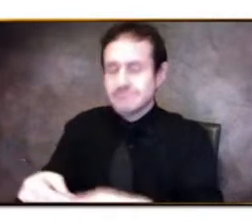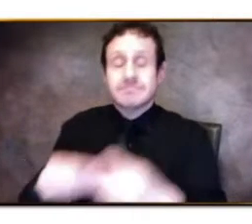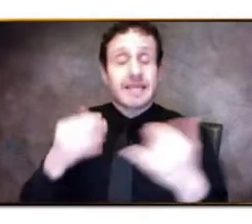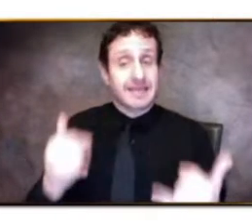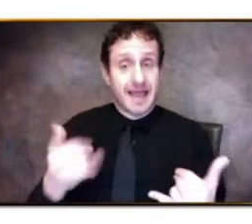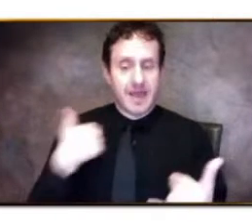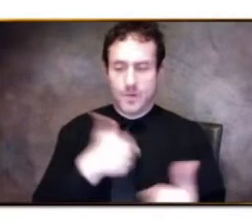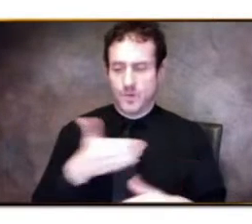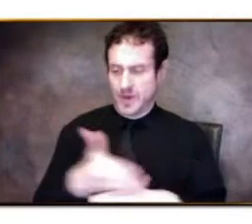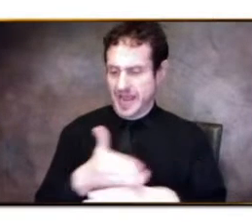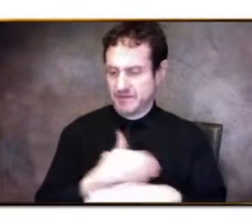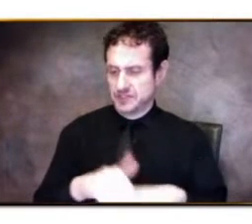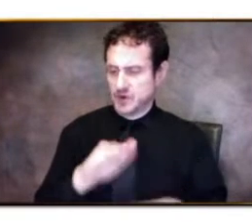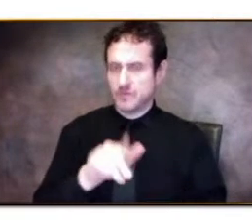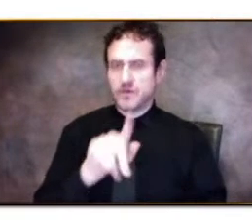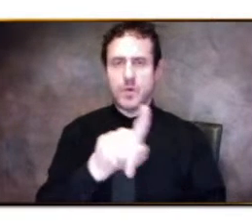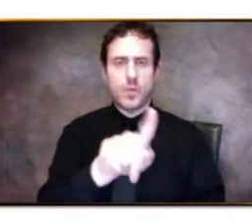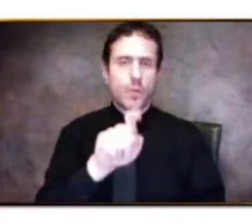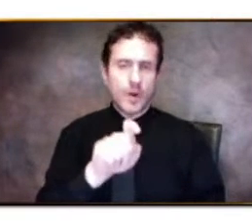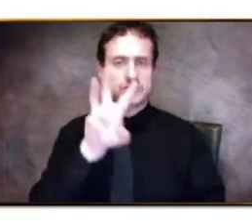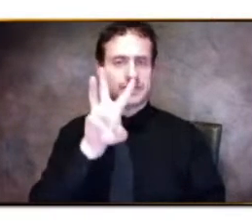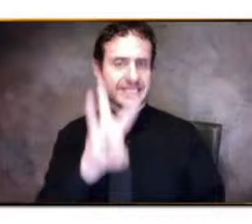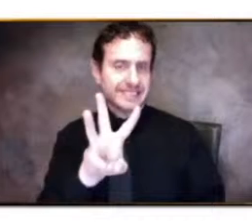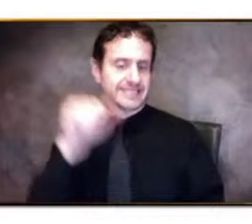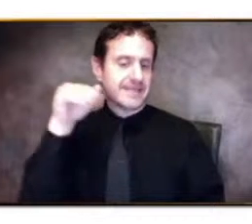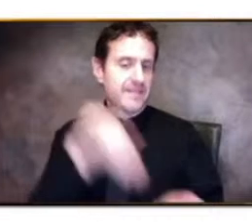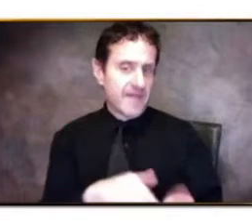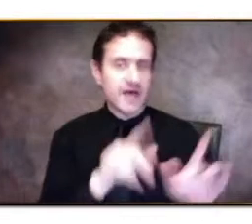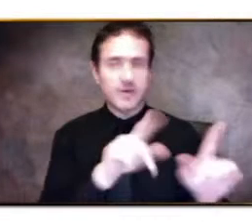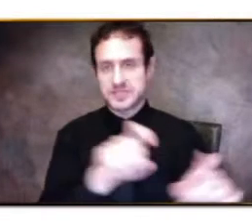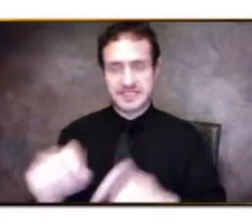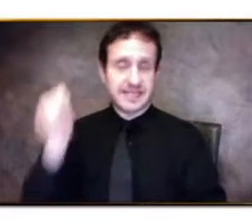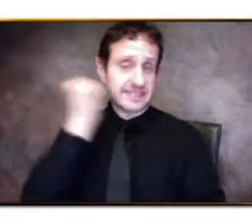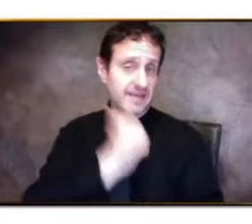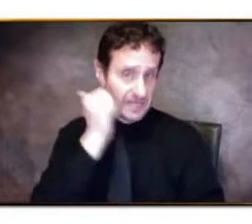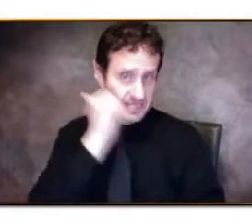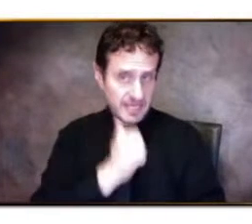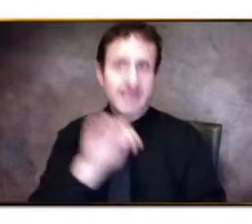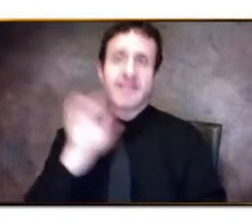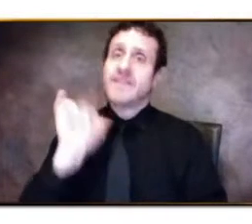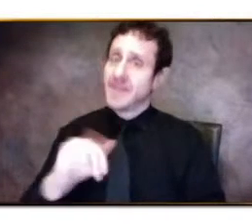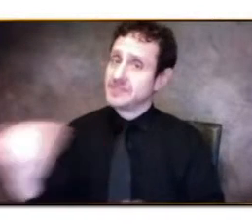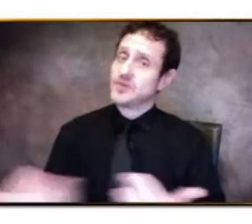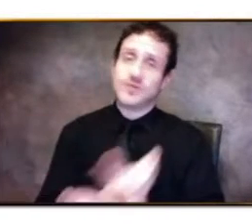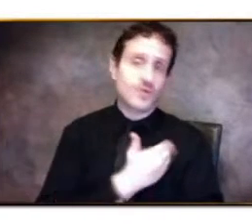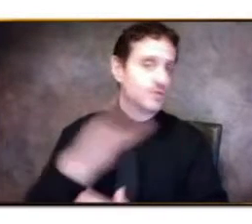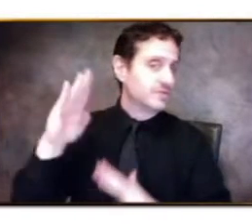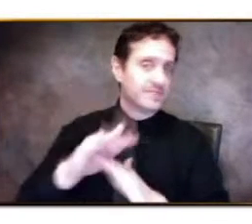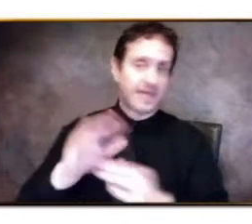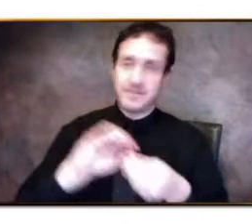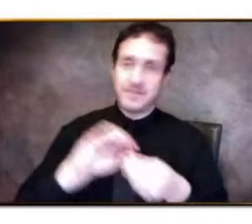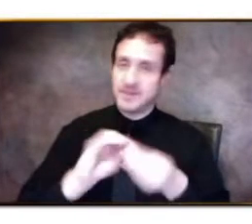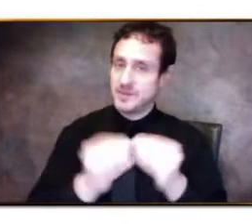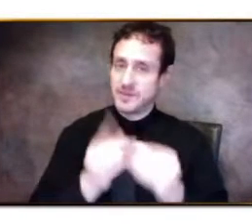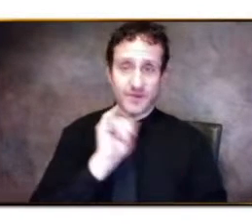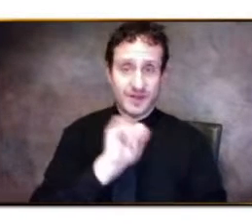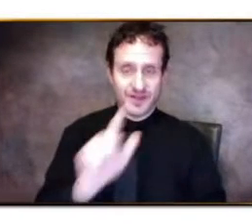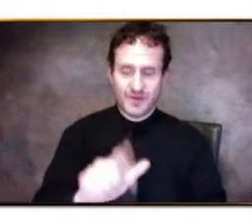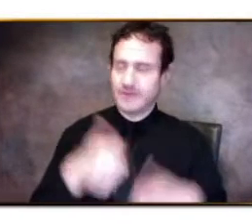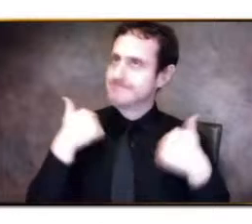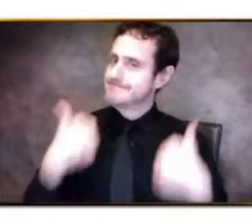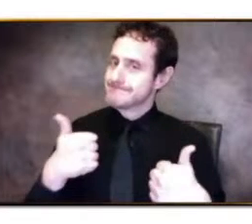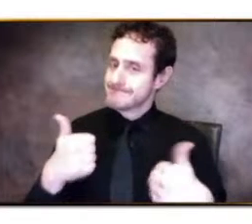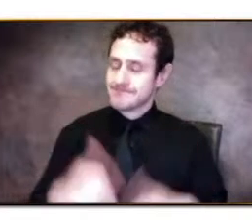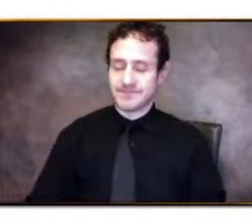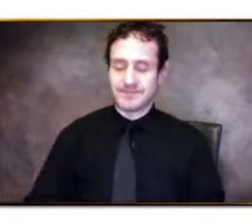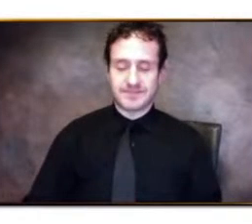than 106,000 tests per day, also a new high for Illinois. Of course, for all that we've